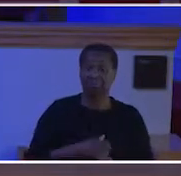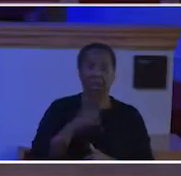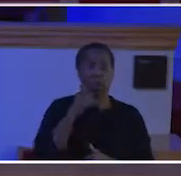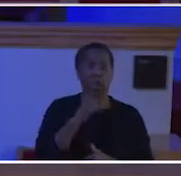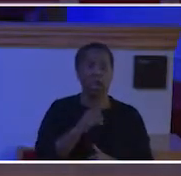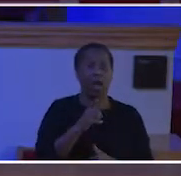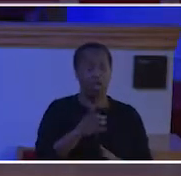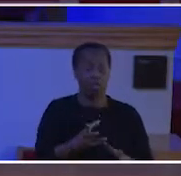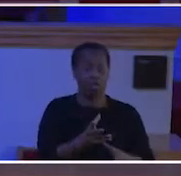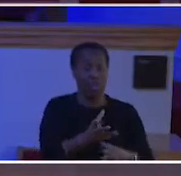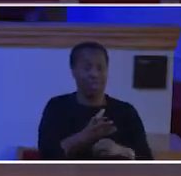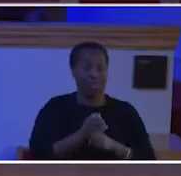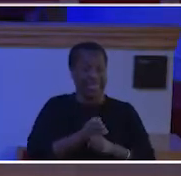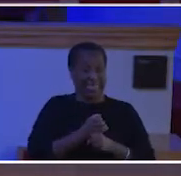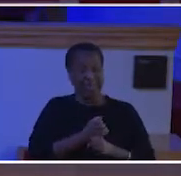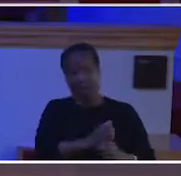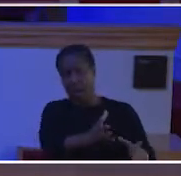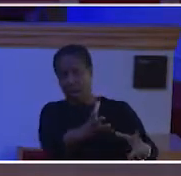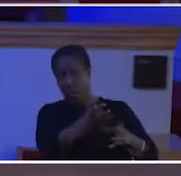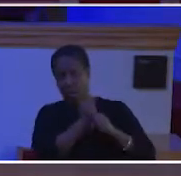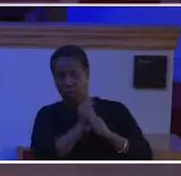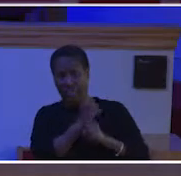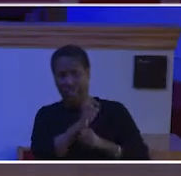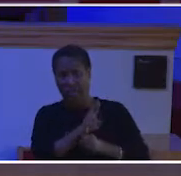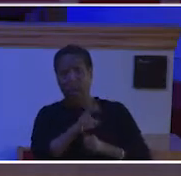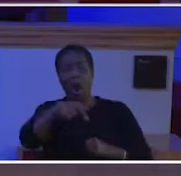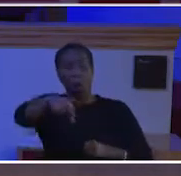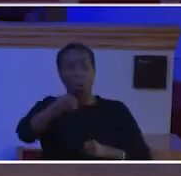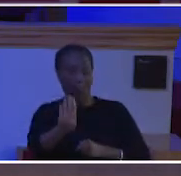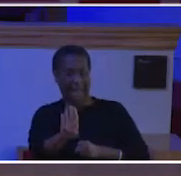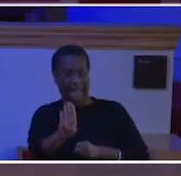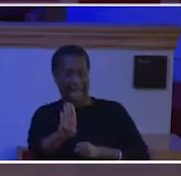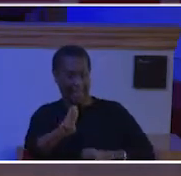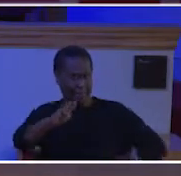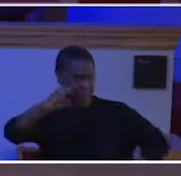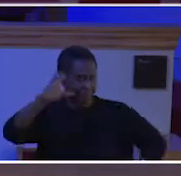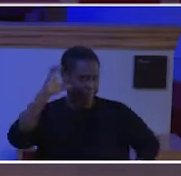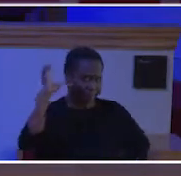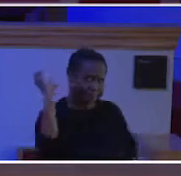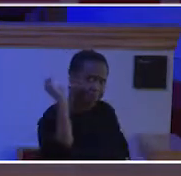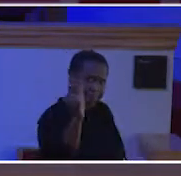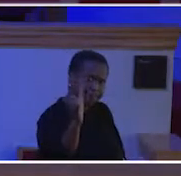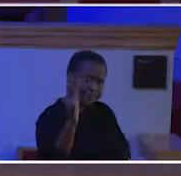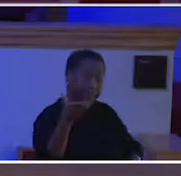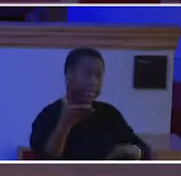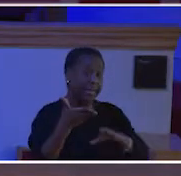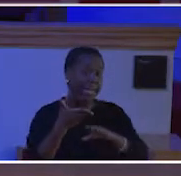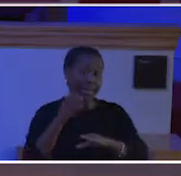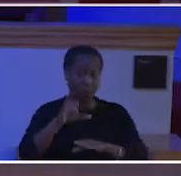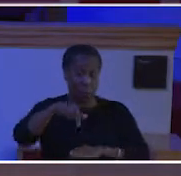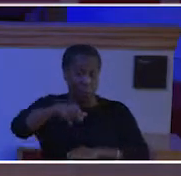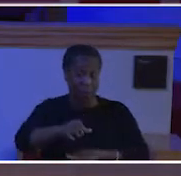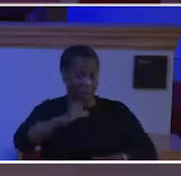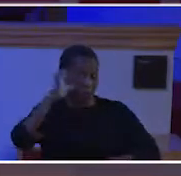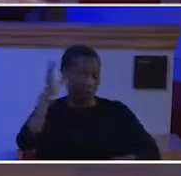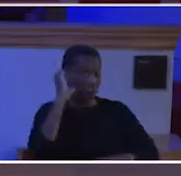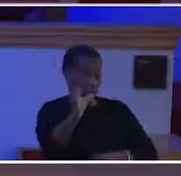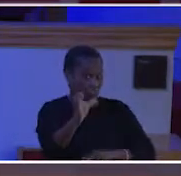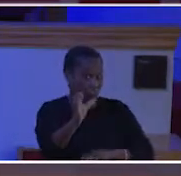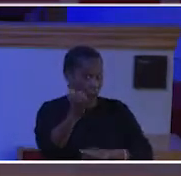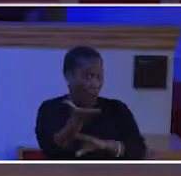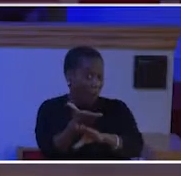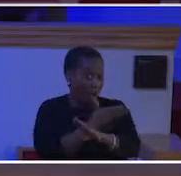get to a certain spot and the quarterback is throwing to the spot before the receiver gets there.